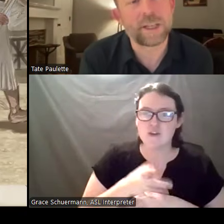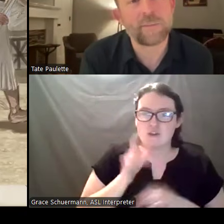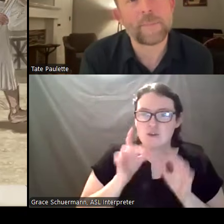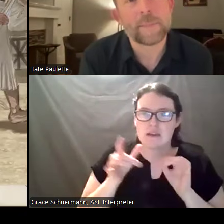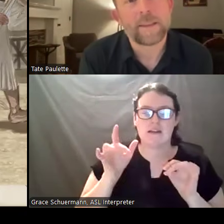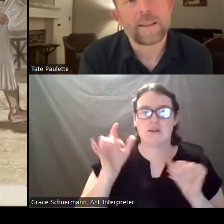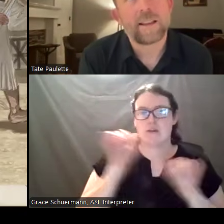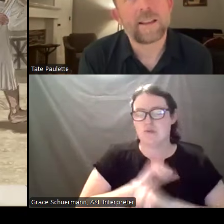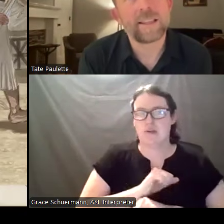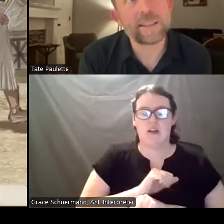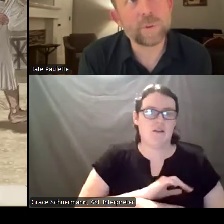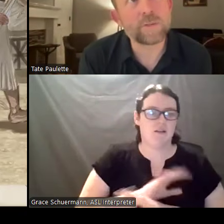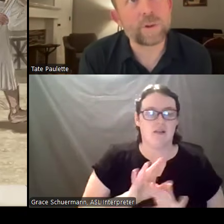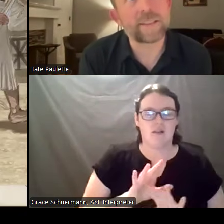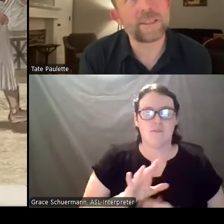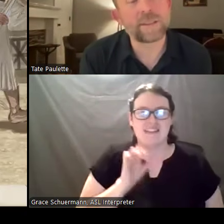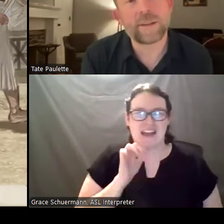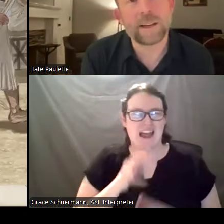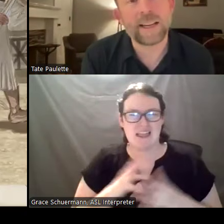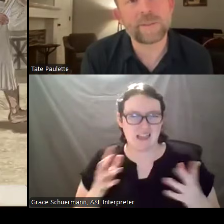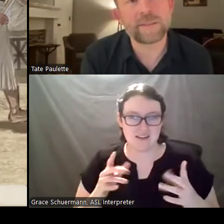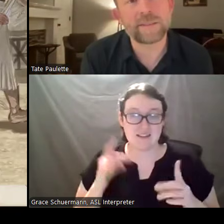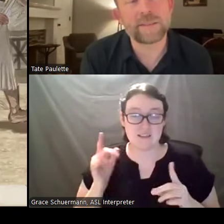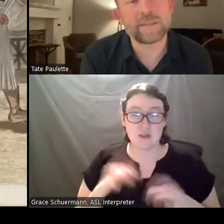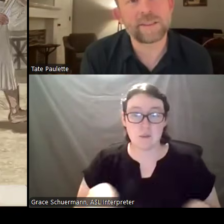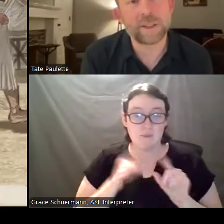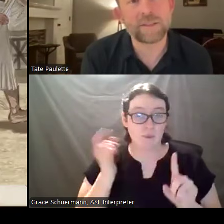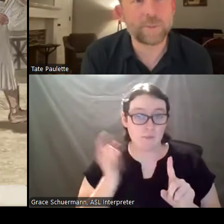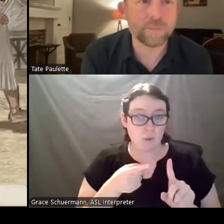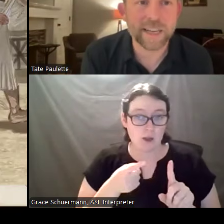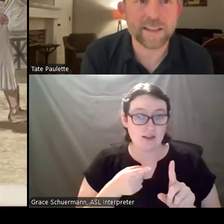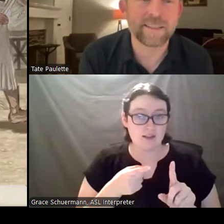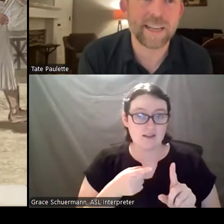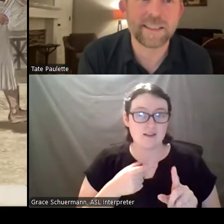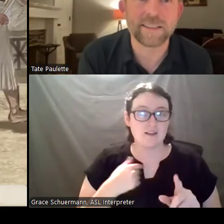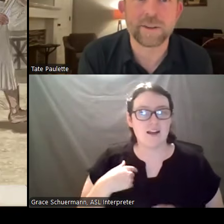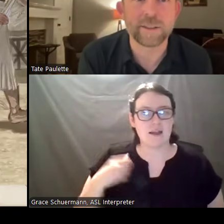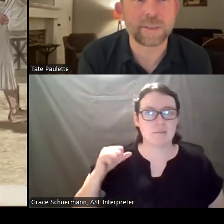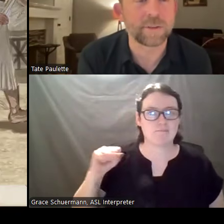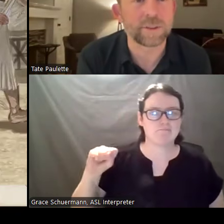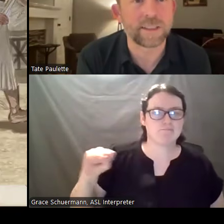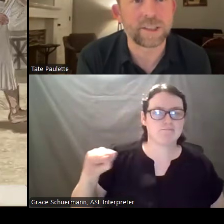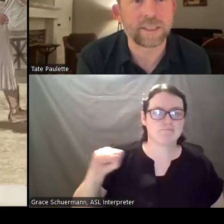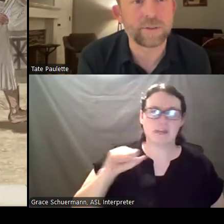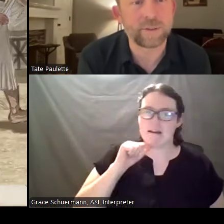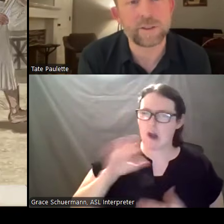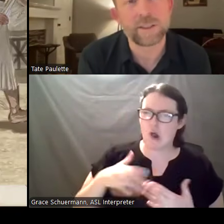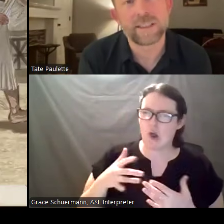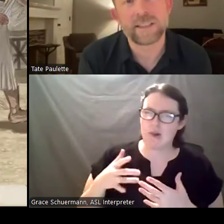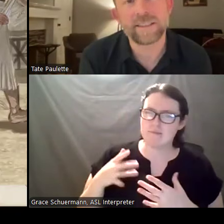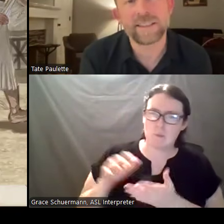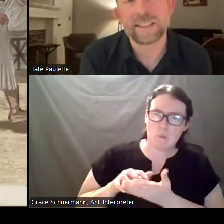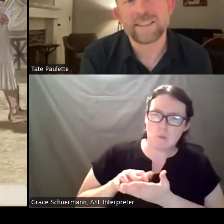of. It is an important point. So even though I am, I do push back against the idea that all their beer was really low in